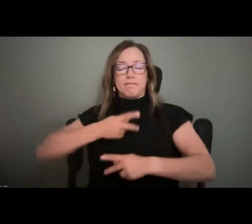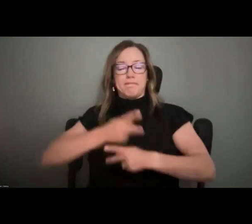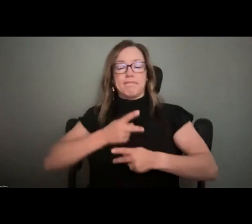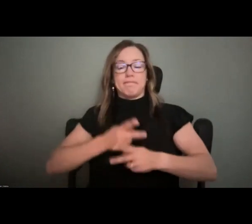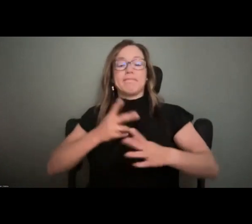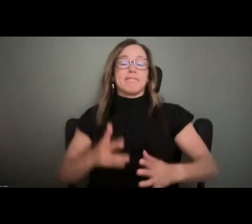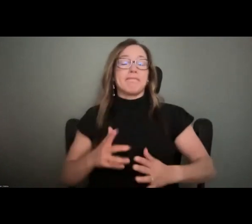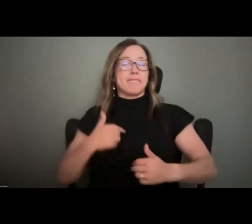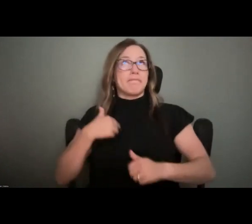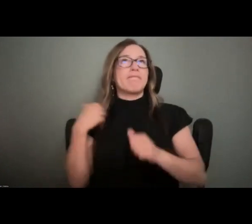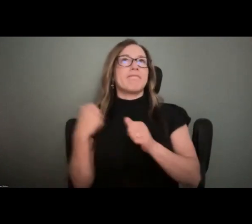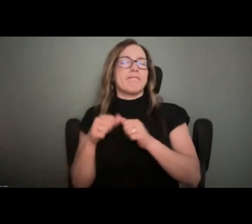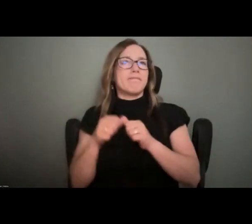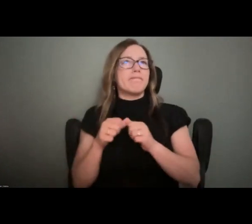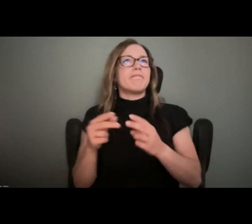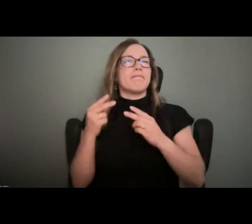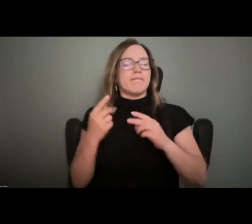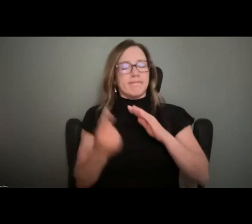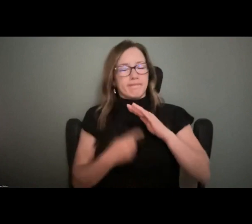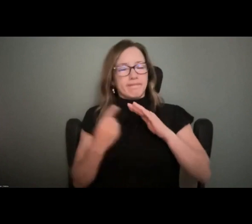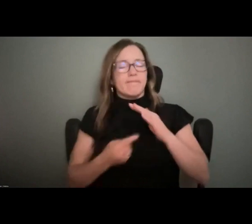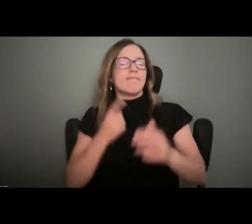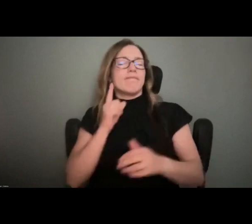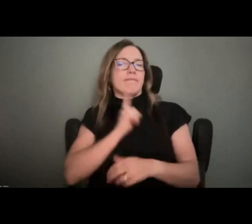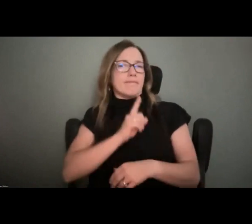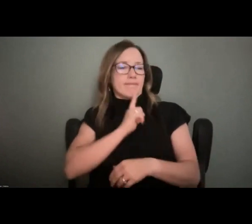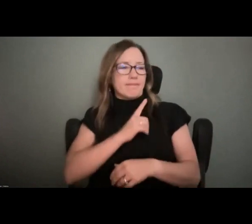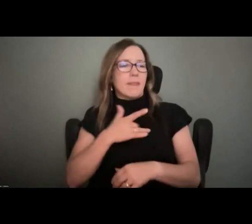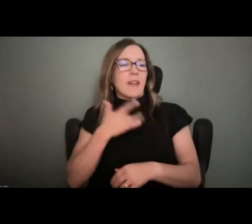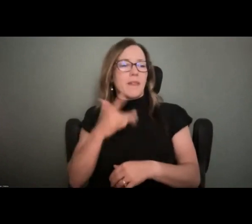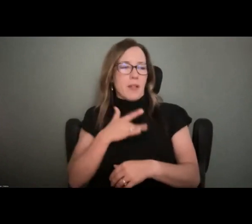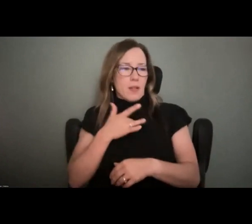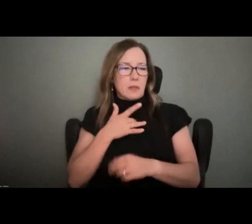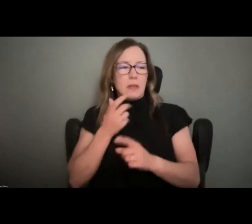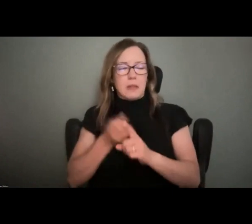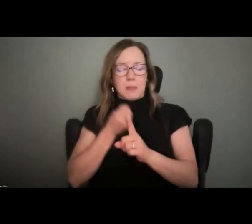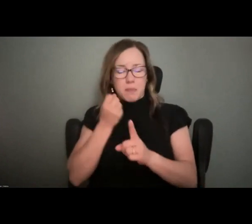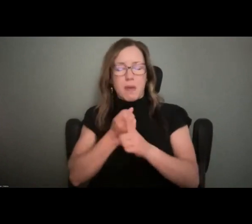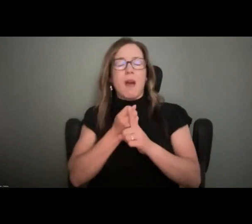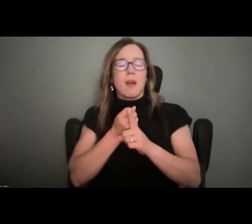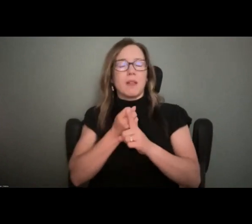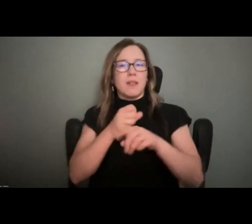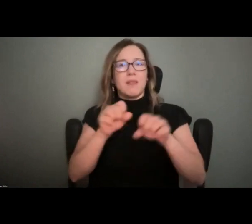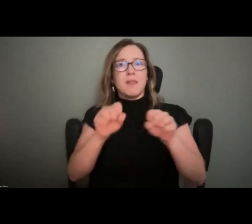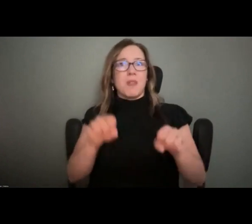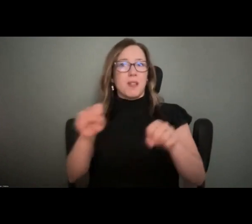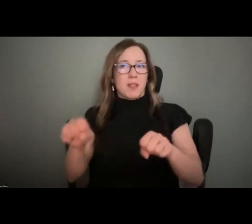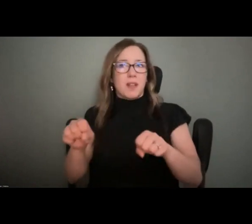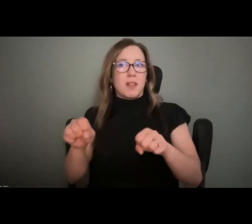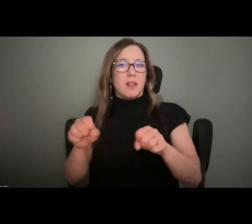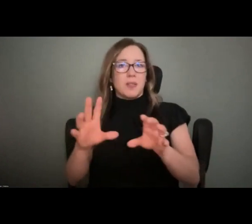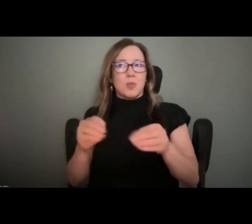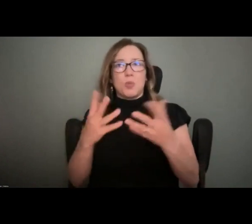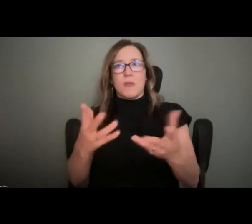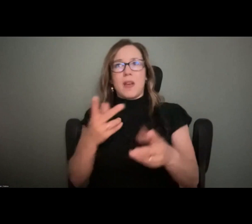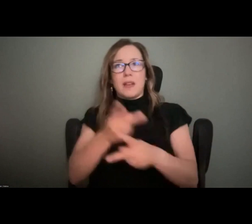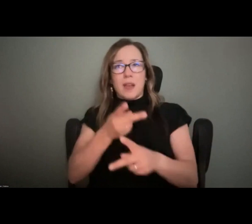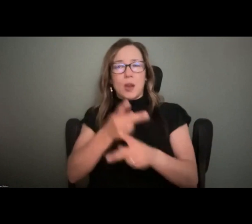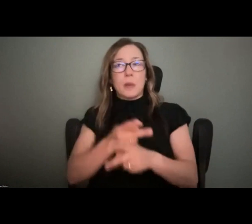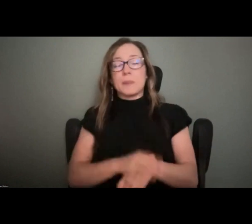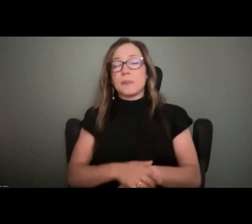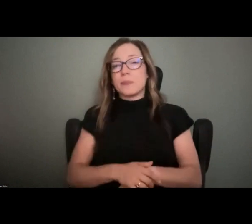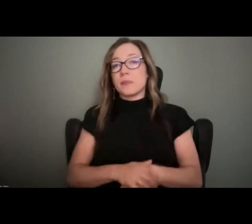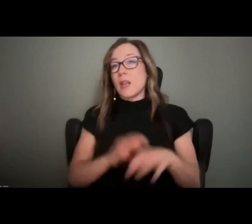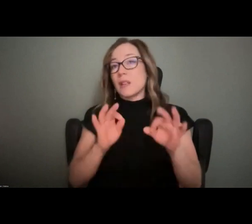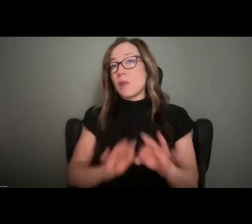still remember the isolation and loneliness I felt and the impact it had on my ability to give care. It is crucial we